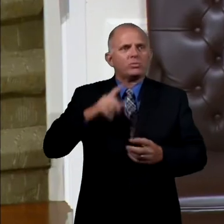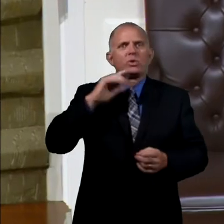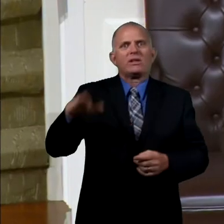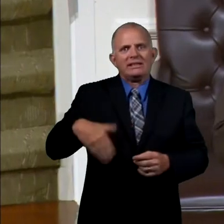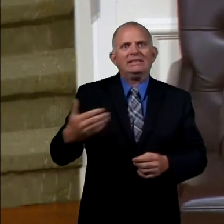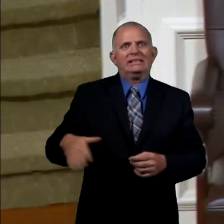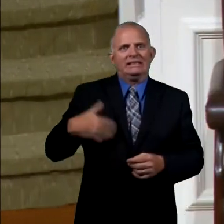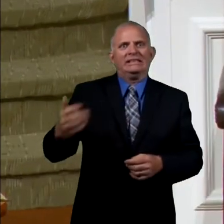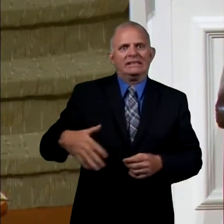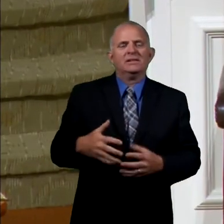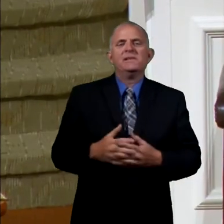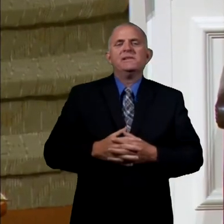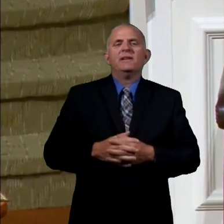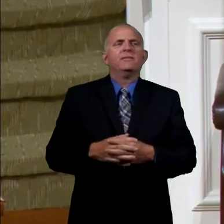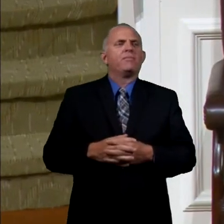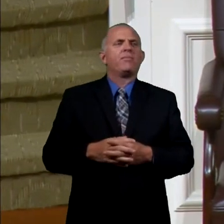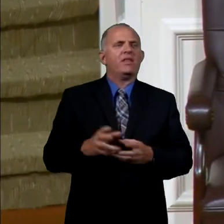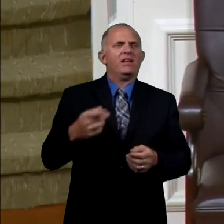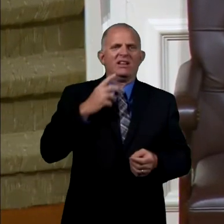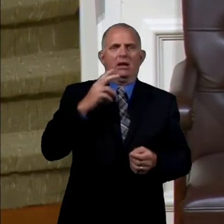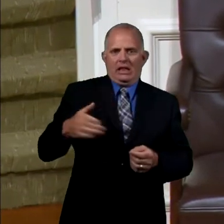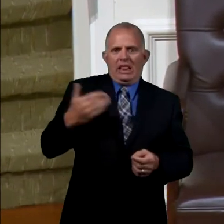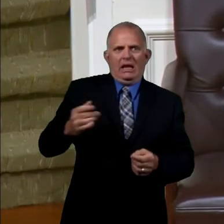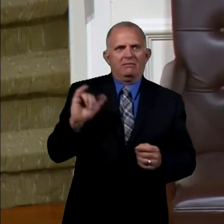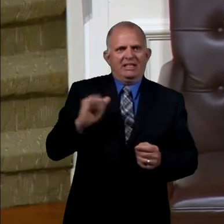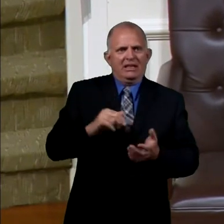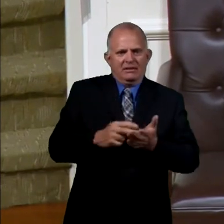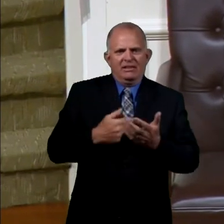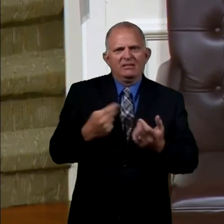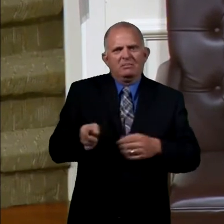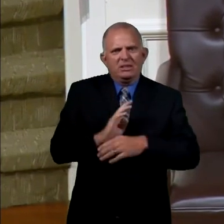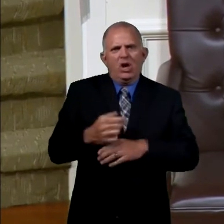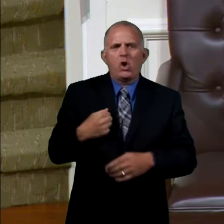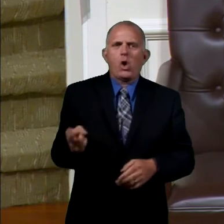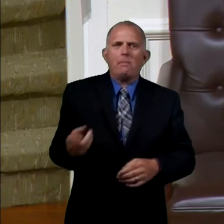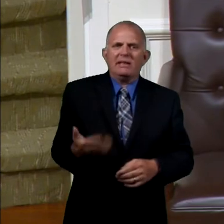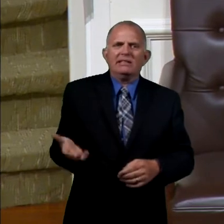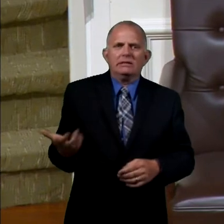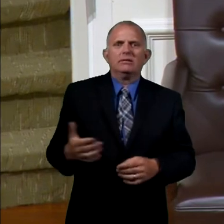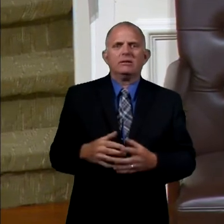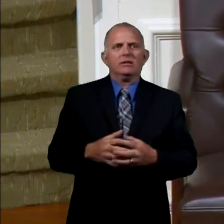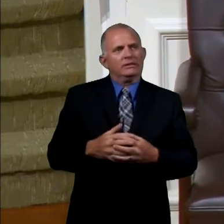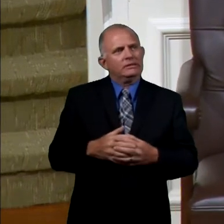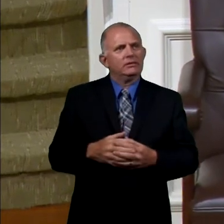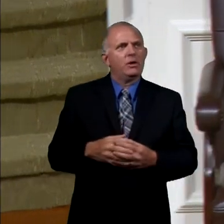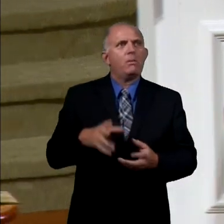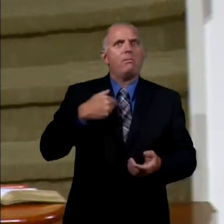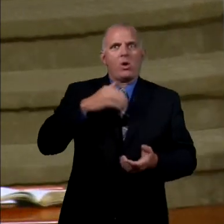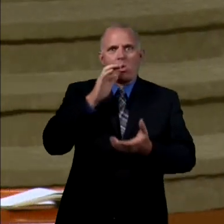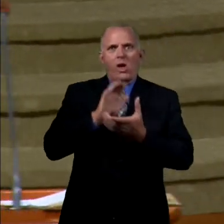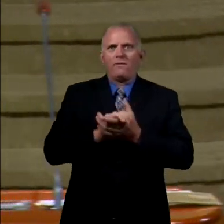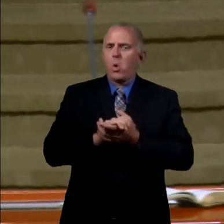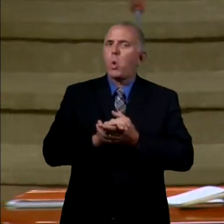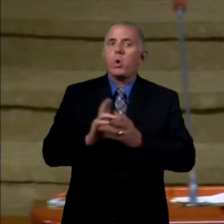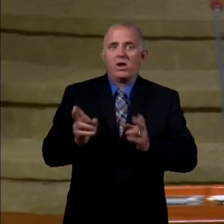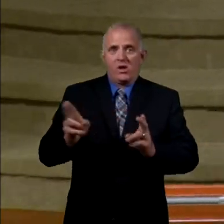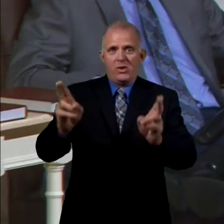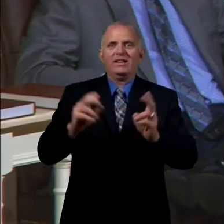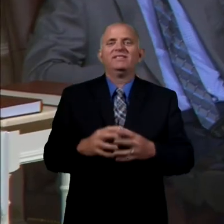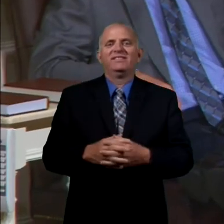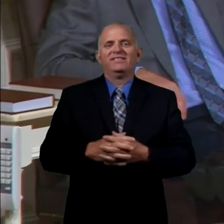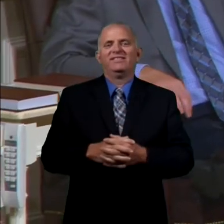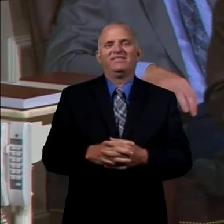you're basically saying what? I'm too busy, speed it up, right? Oh, she sped it up all right.